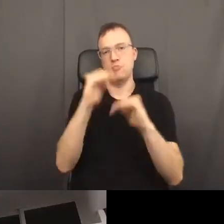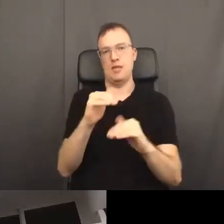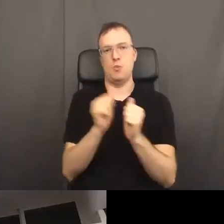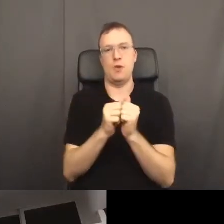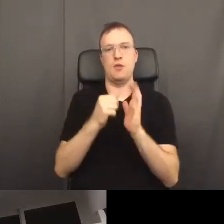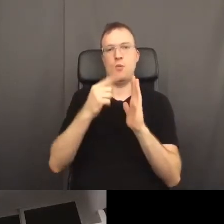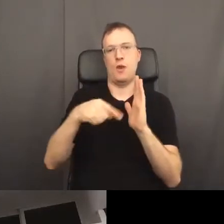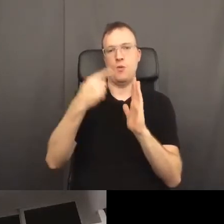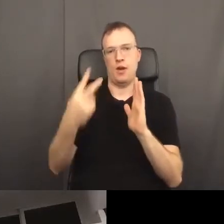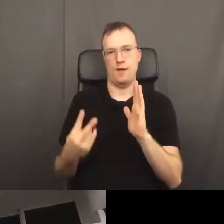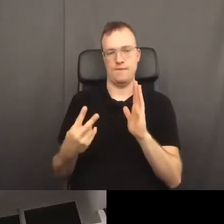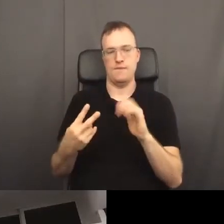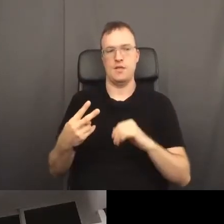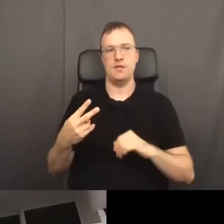hour and a